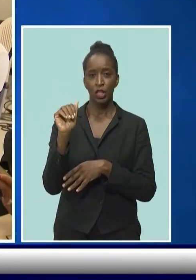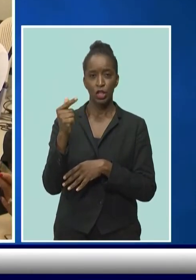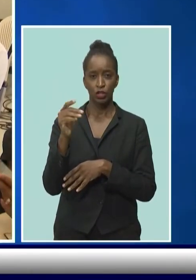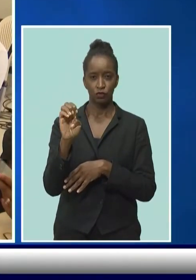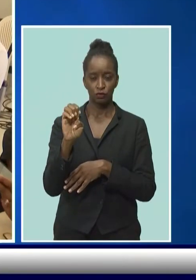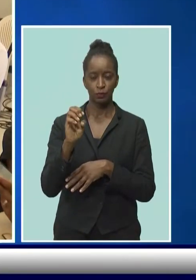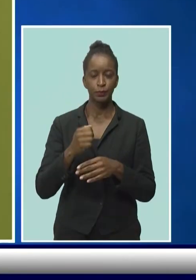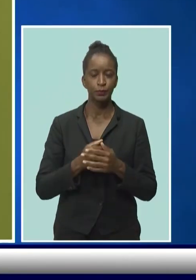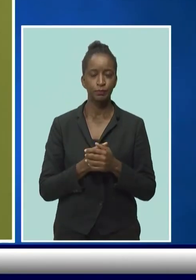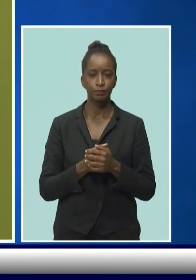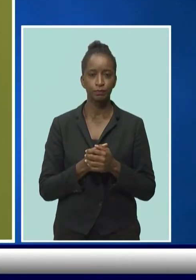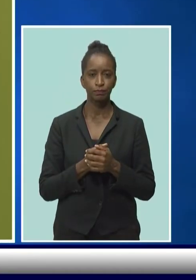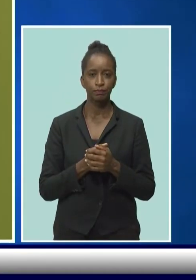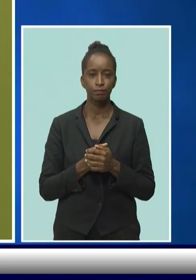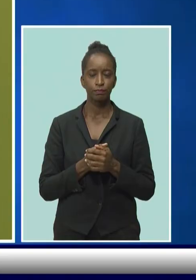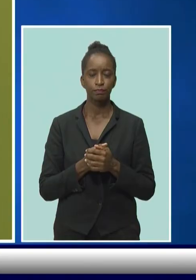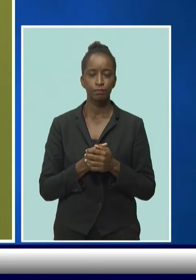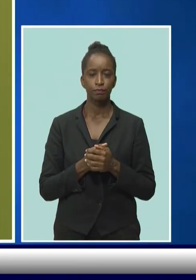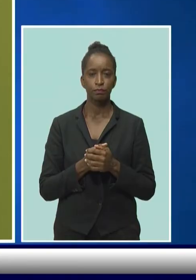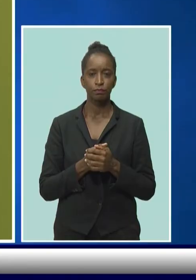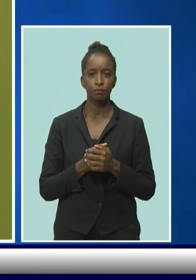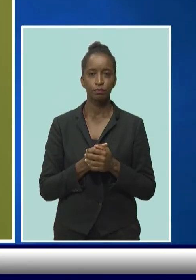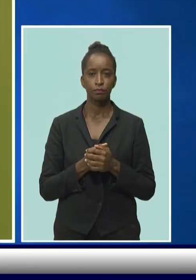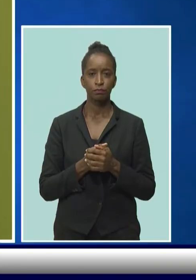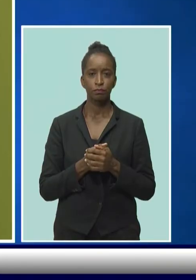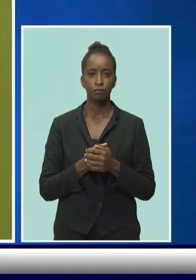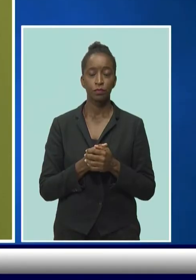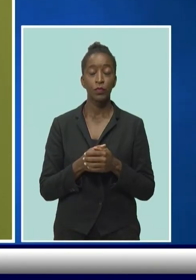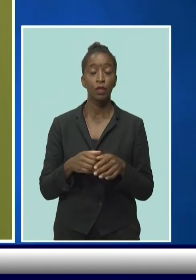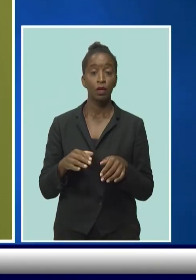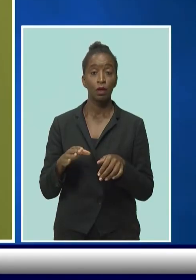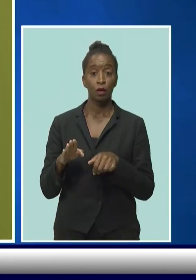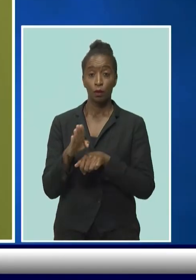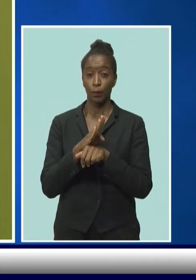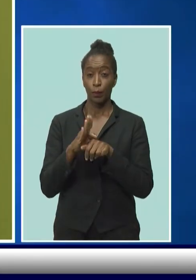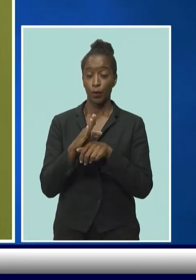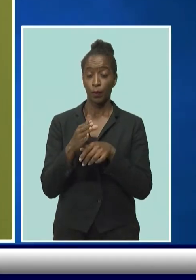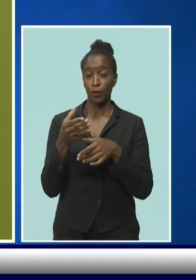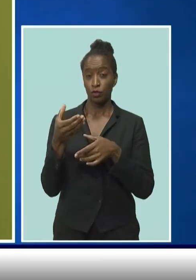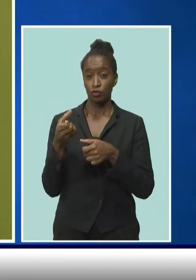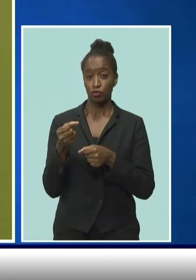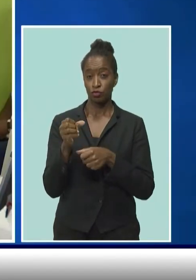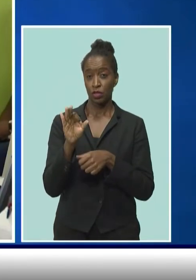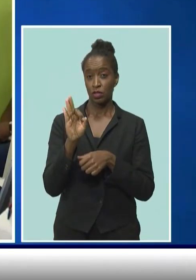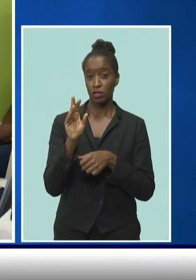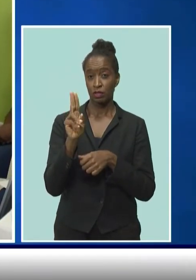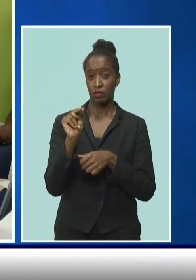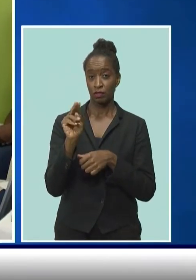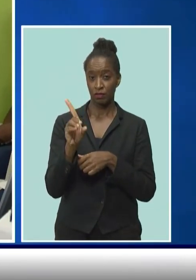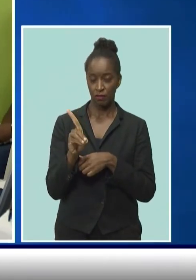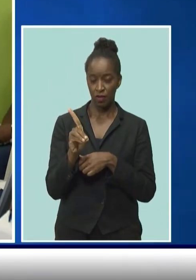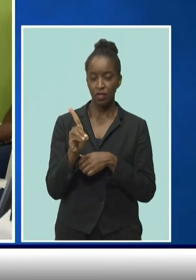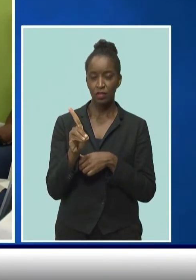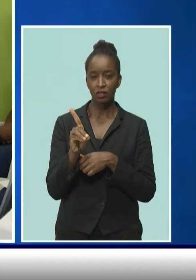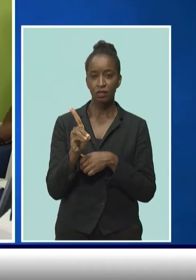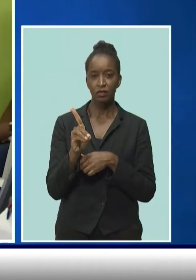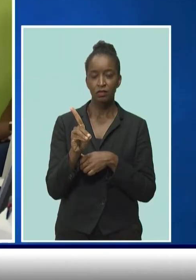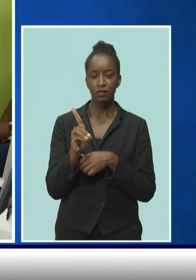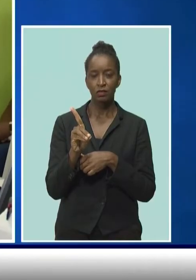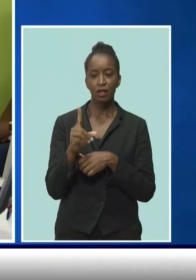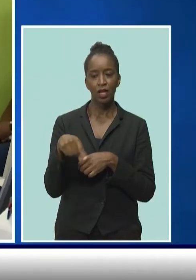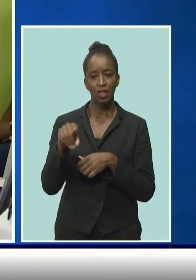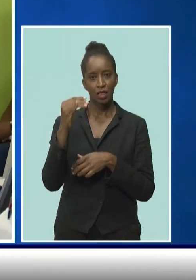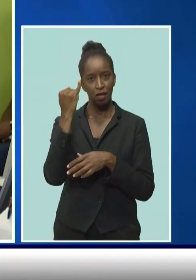Barbados. Mr. Simmons says the Barbados Trust Fund Limited must be complimented for the bold step they have taken to develop